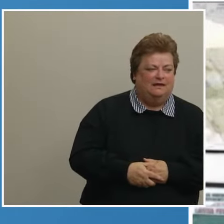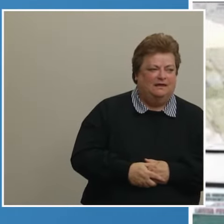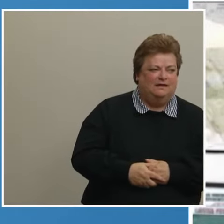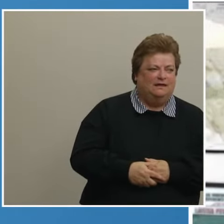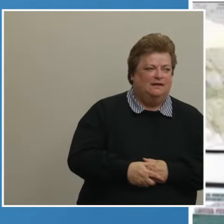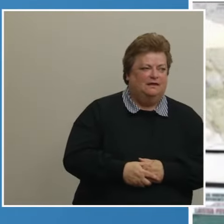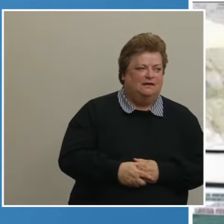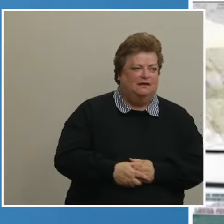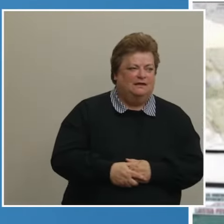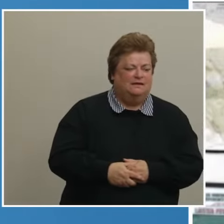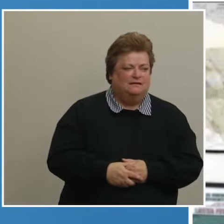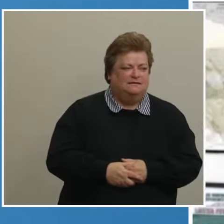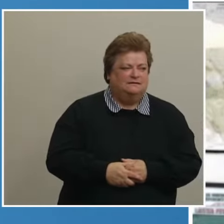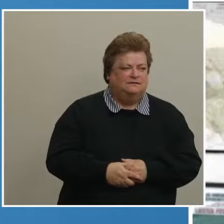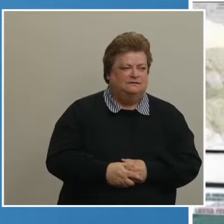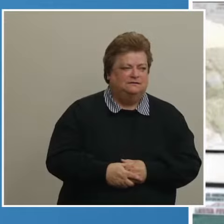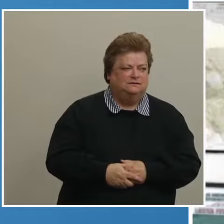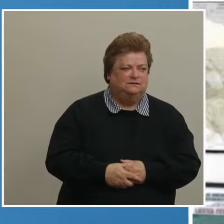think your